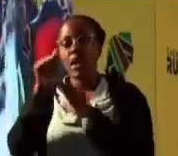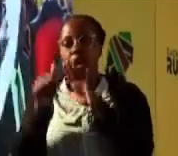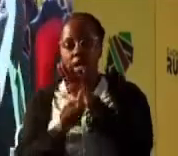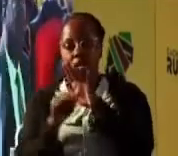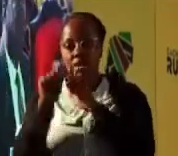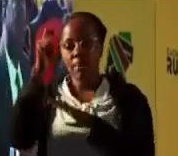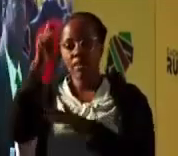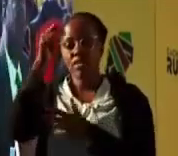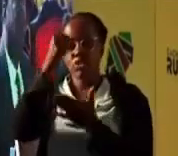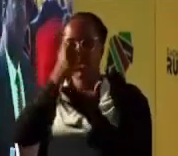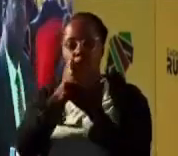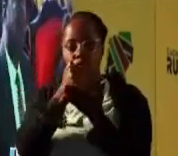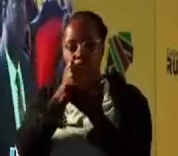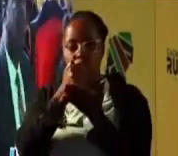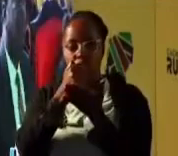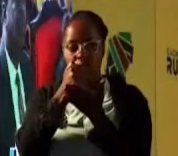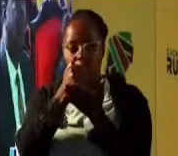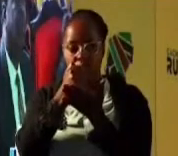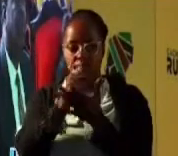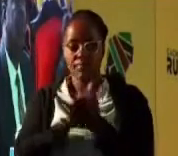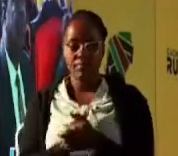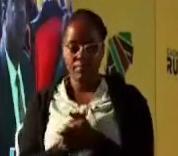rais.